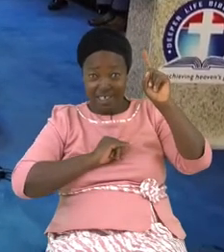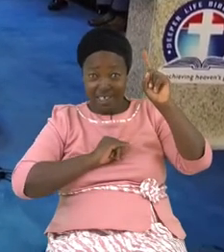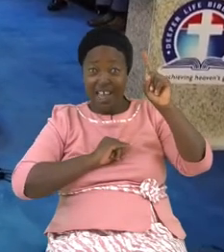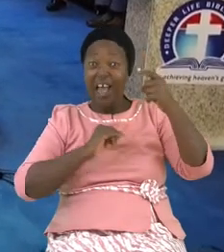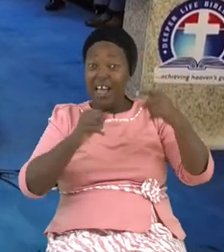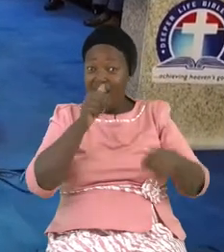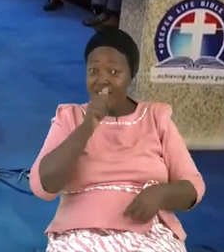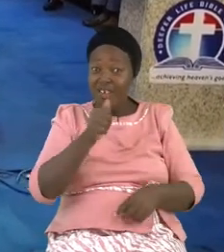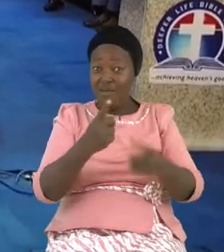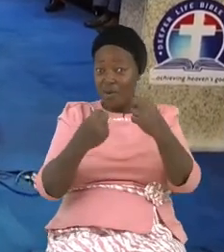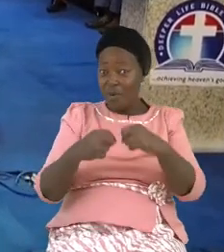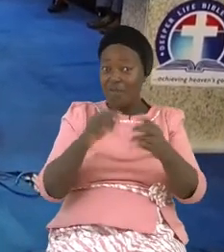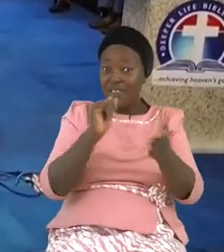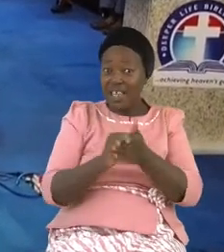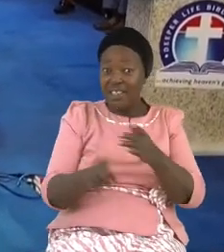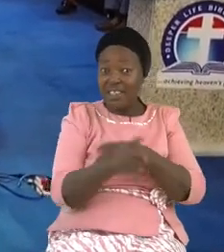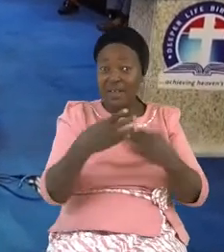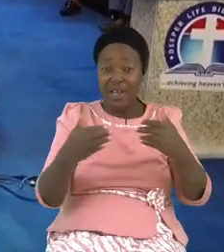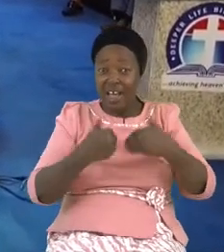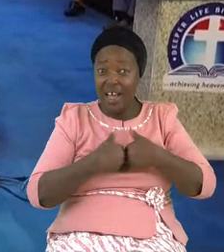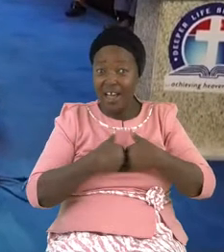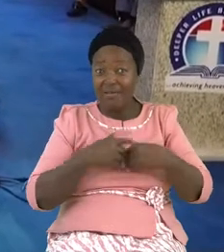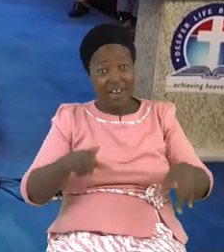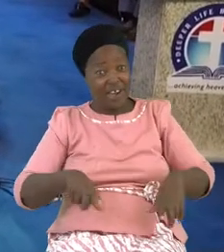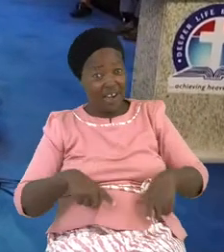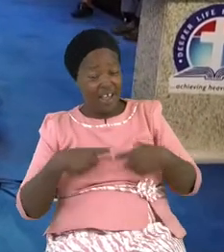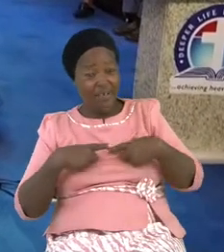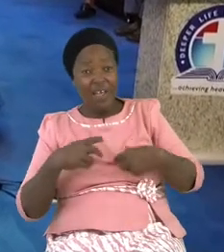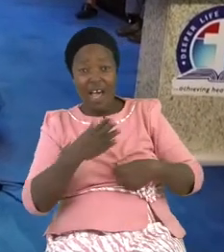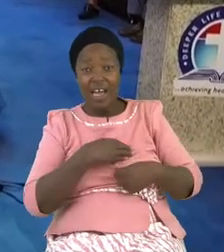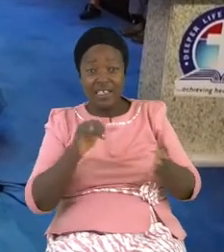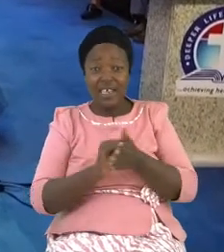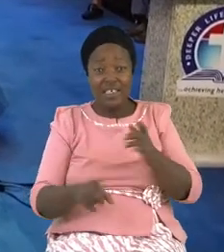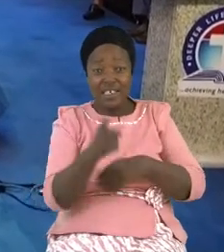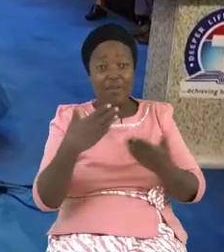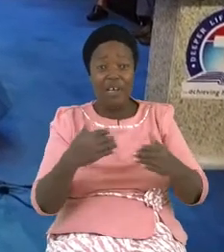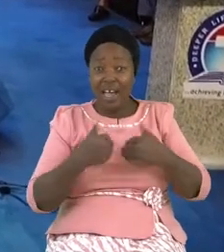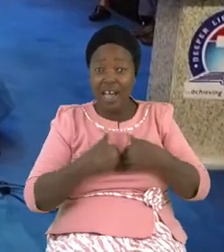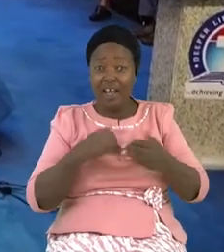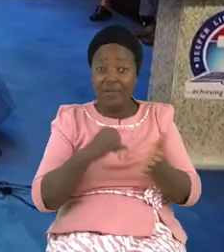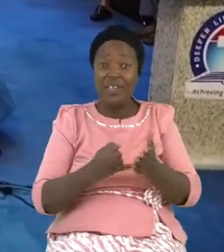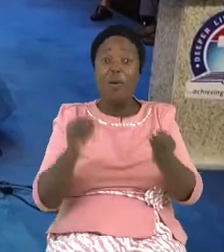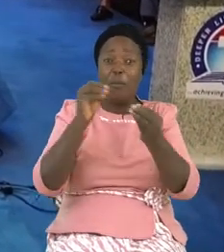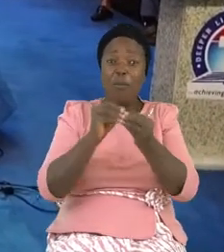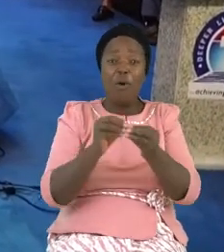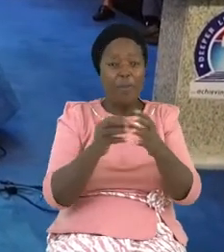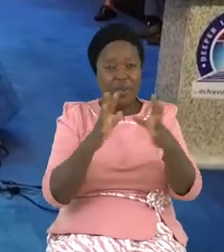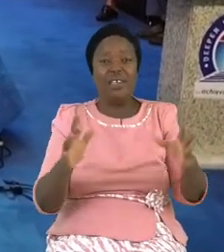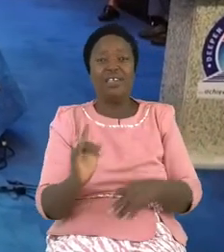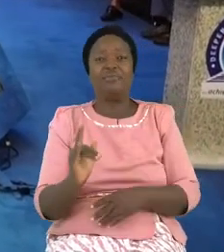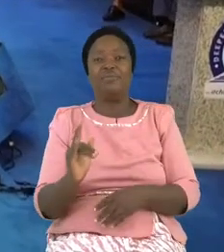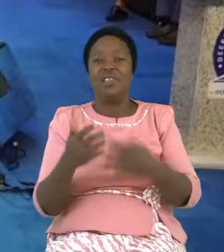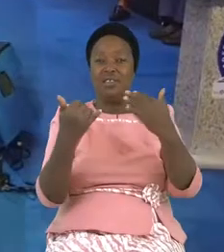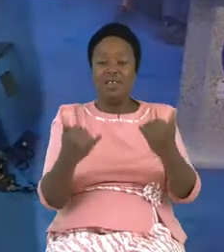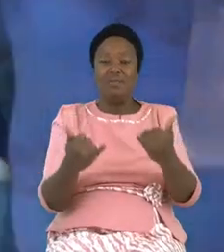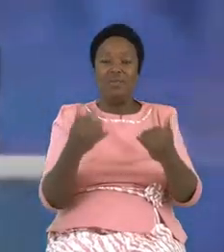have life and that they might have it more abundantly. Now, look at this.